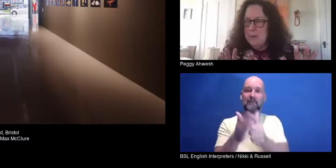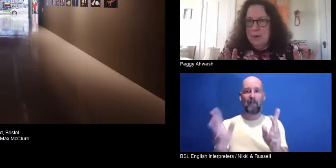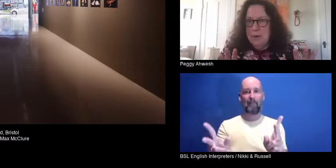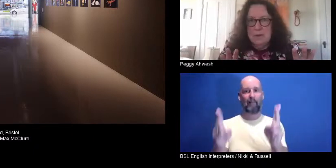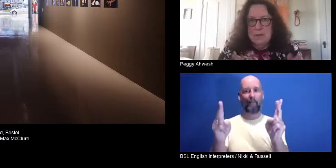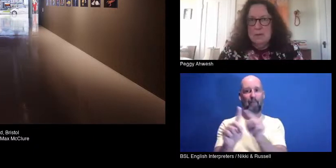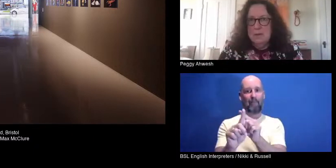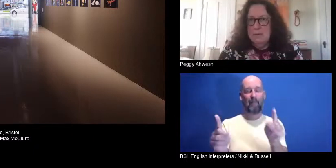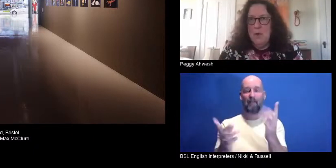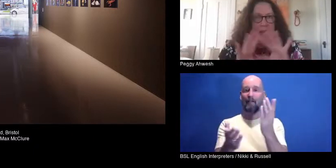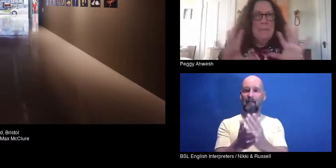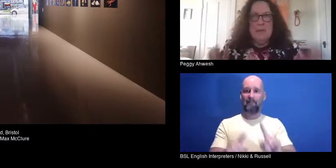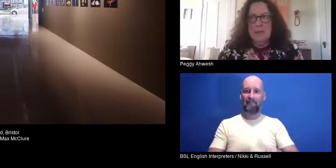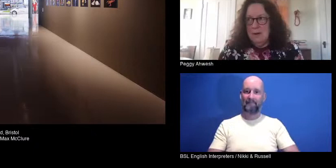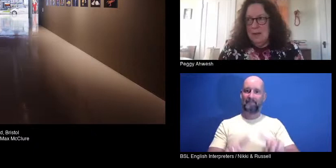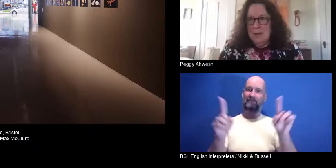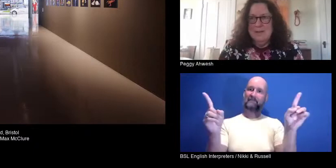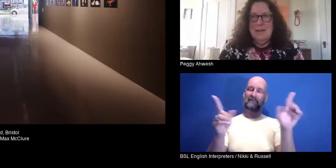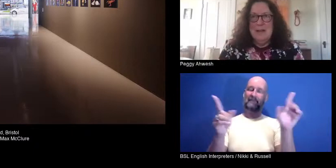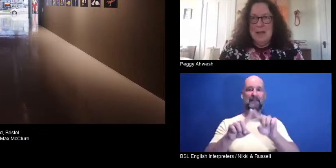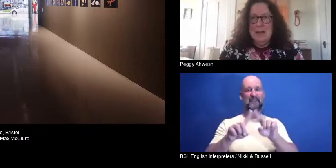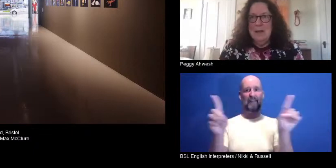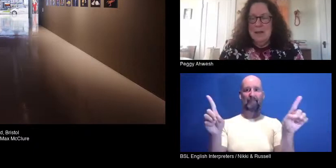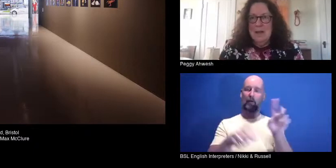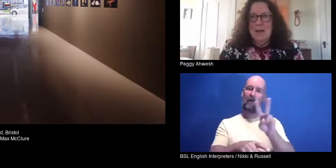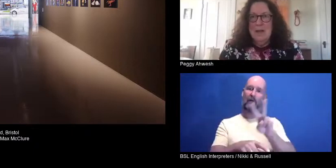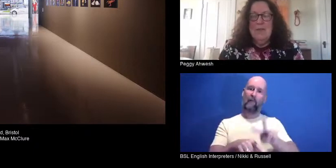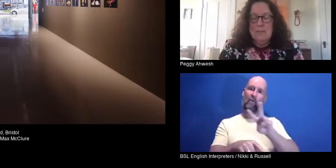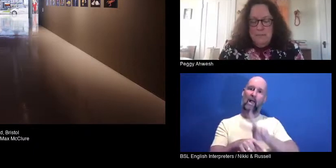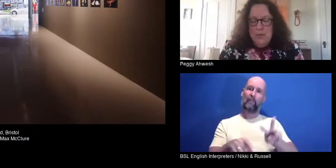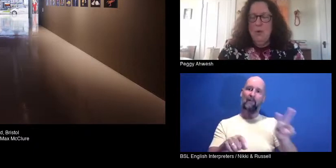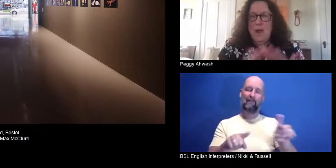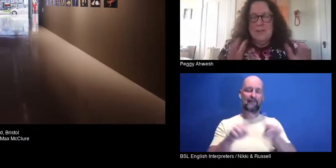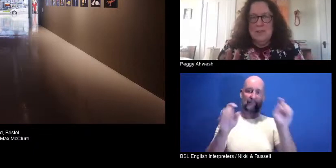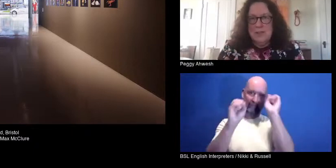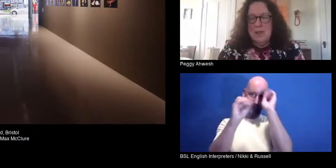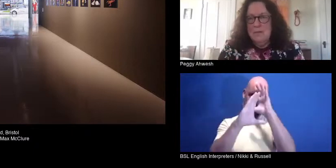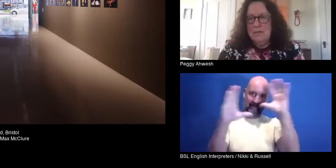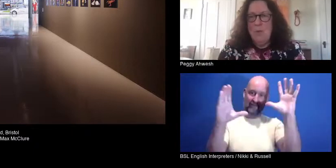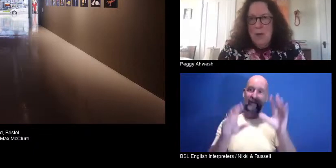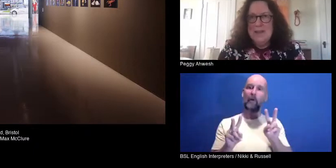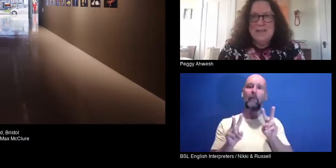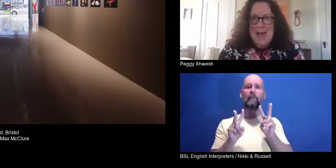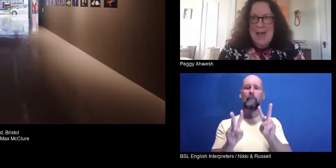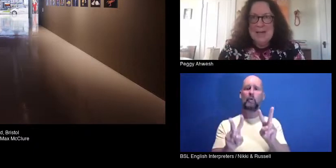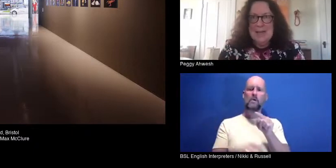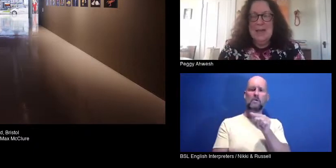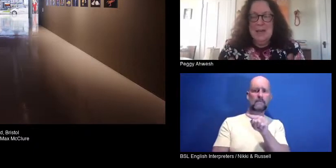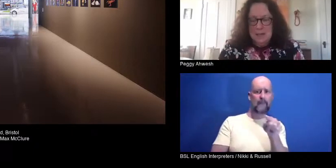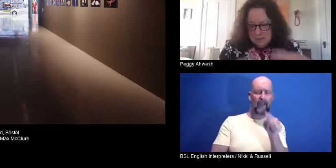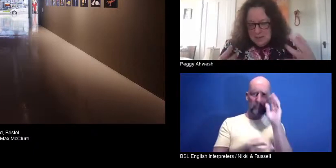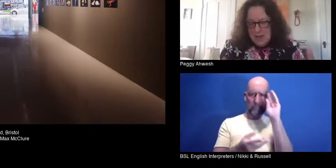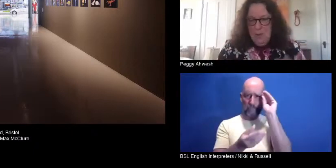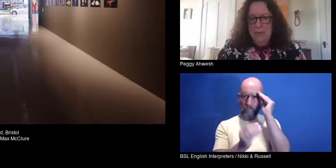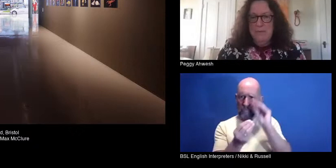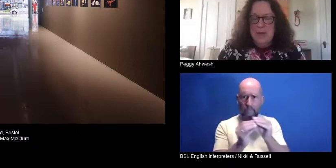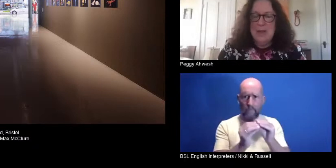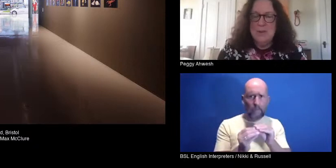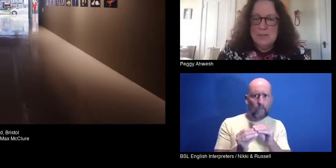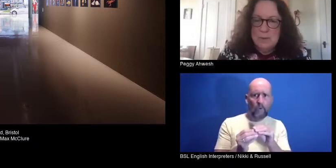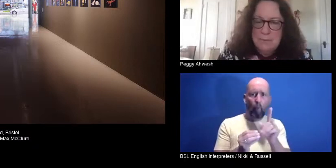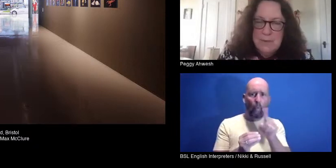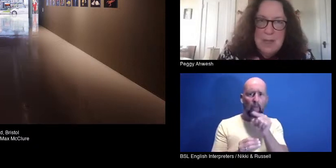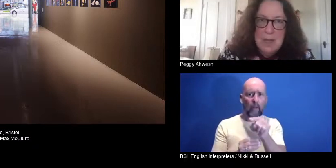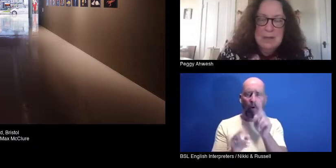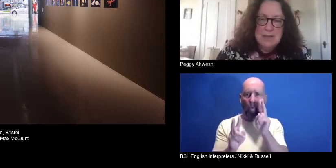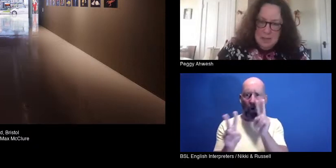from a different vocabulary. It's you know, the viewer has to just kind of say, what is that? And stay with the video